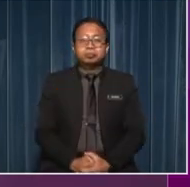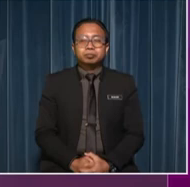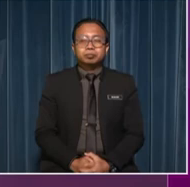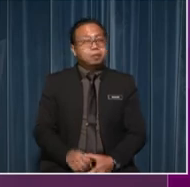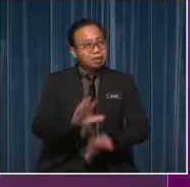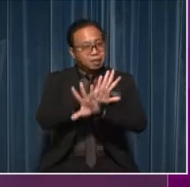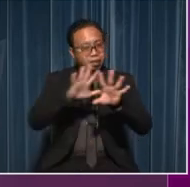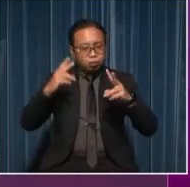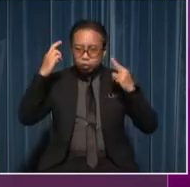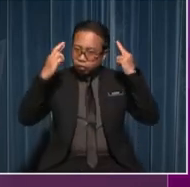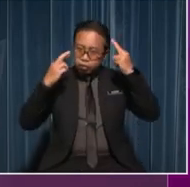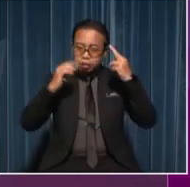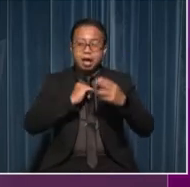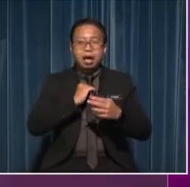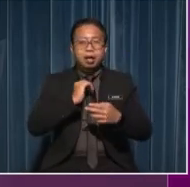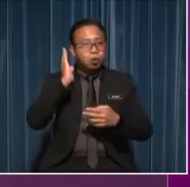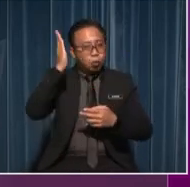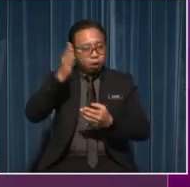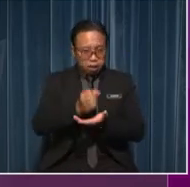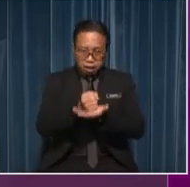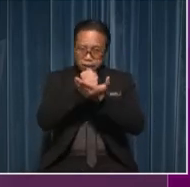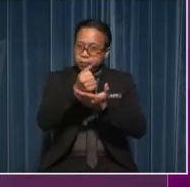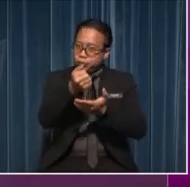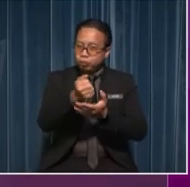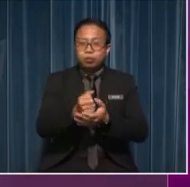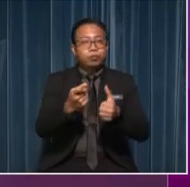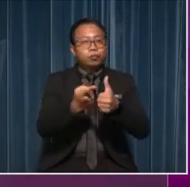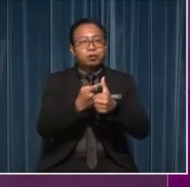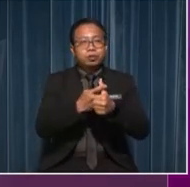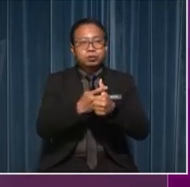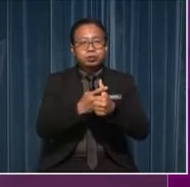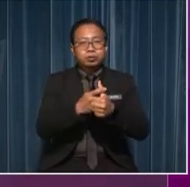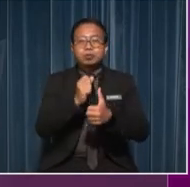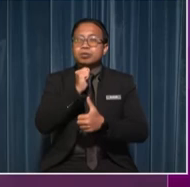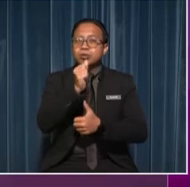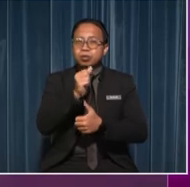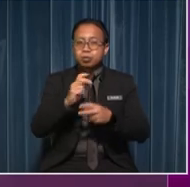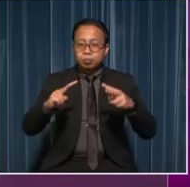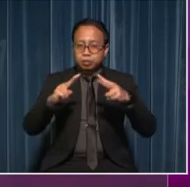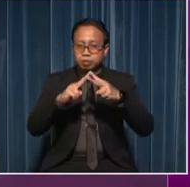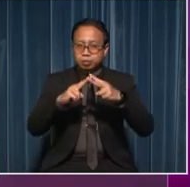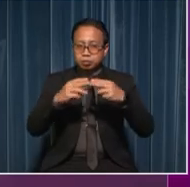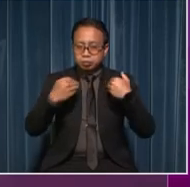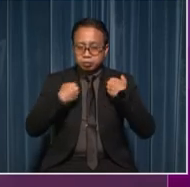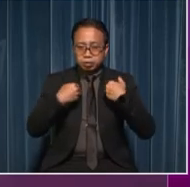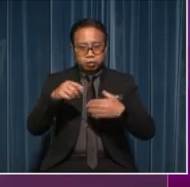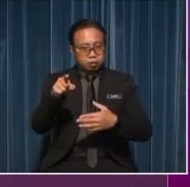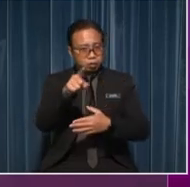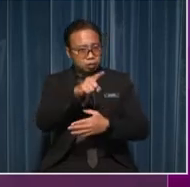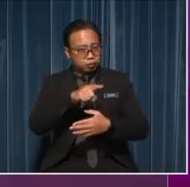Don't worry, I will help you out. Firstly, a non-prism has a curved